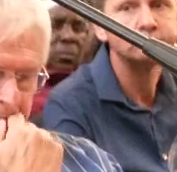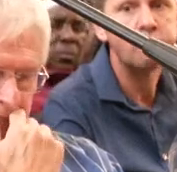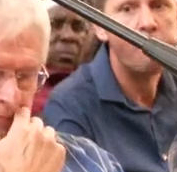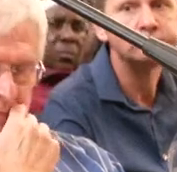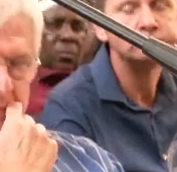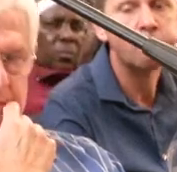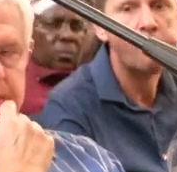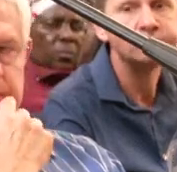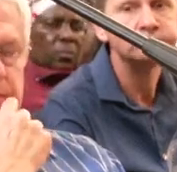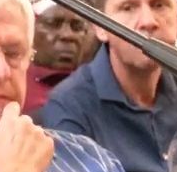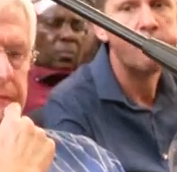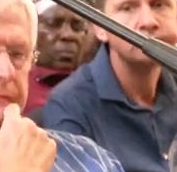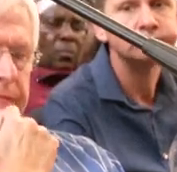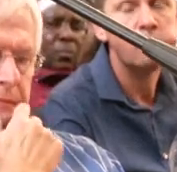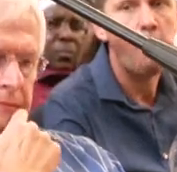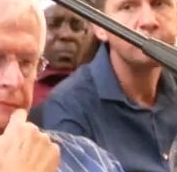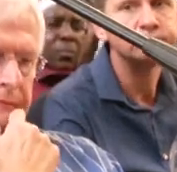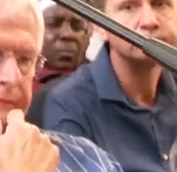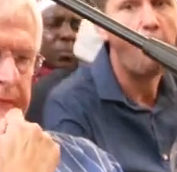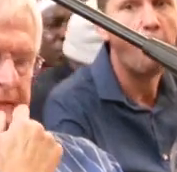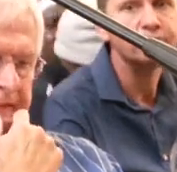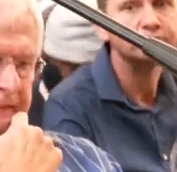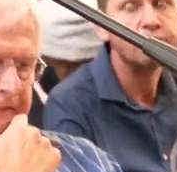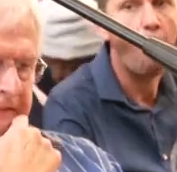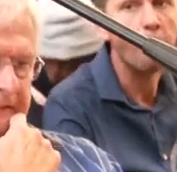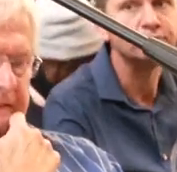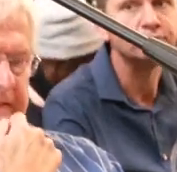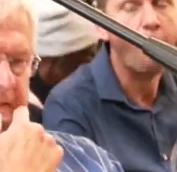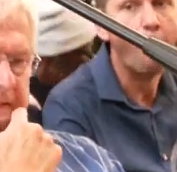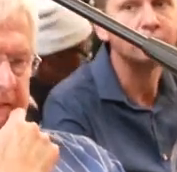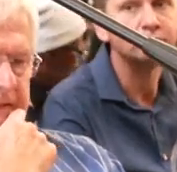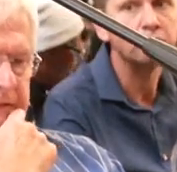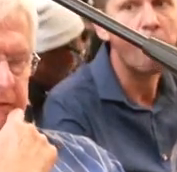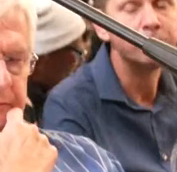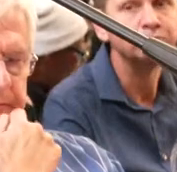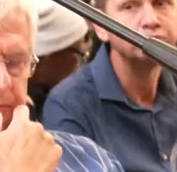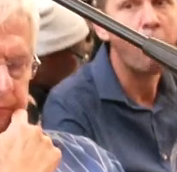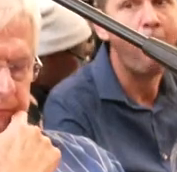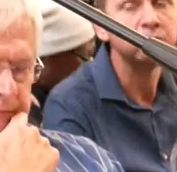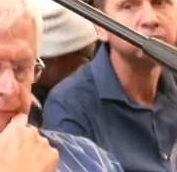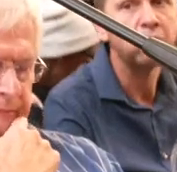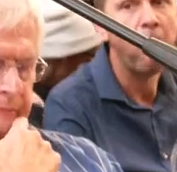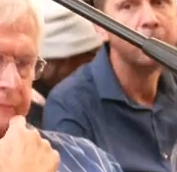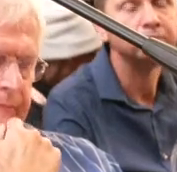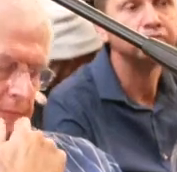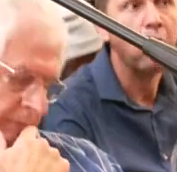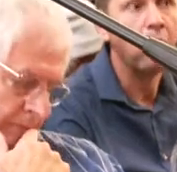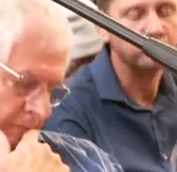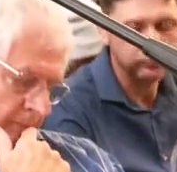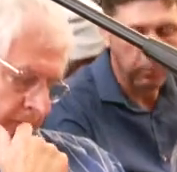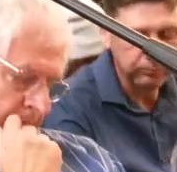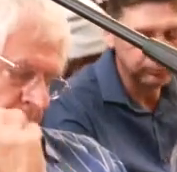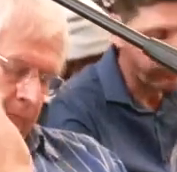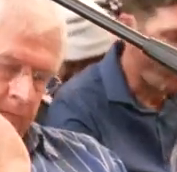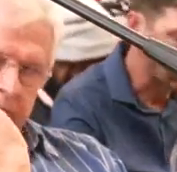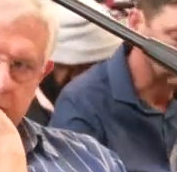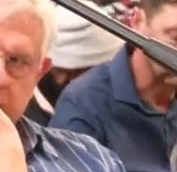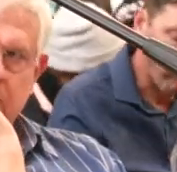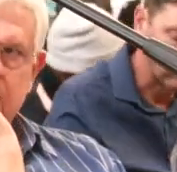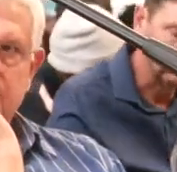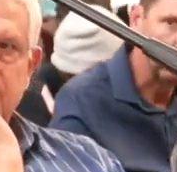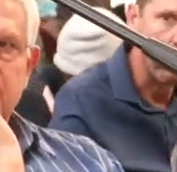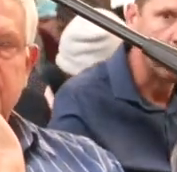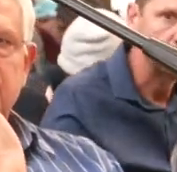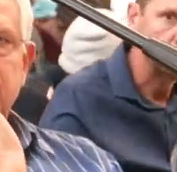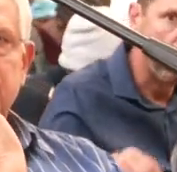um a learning page nine number 35.